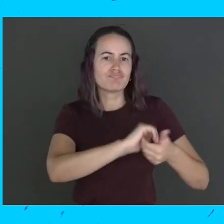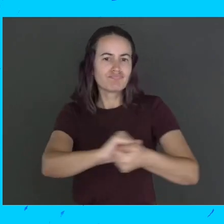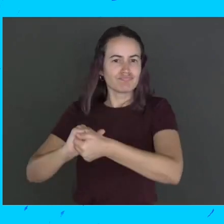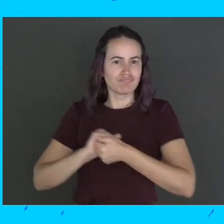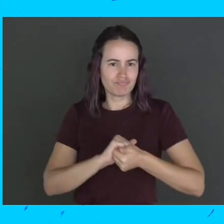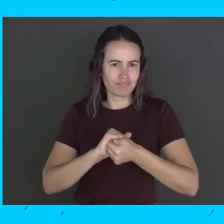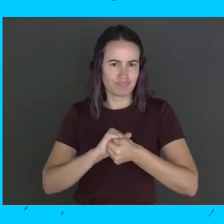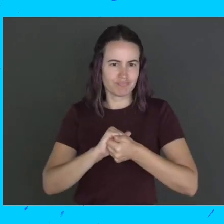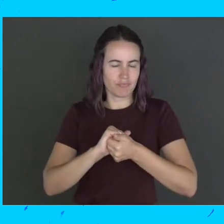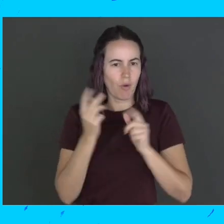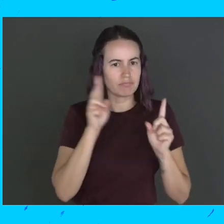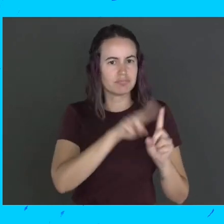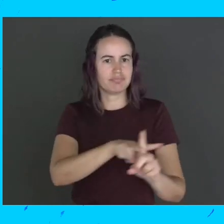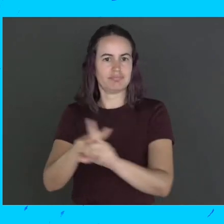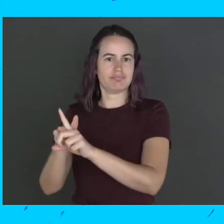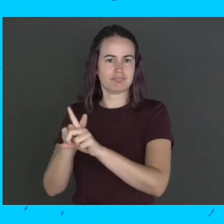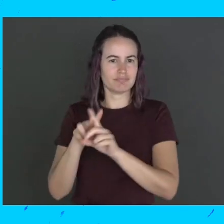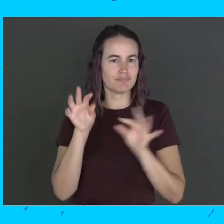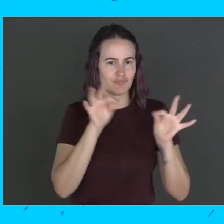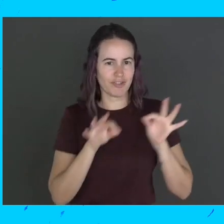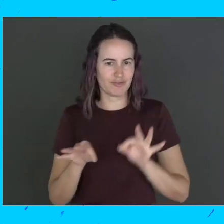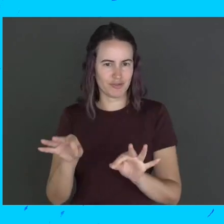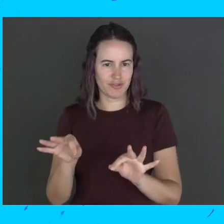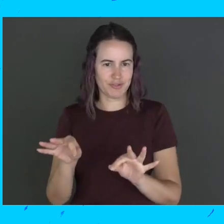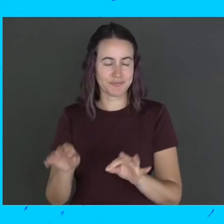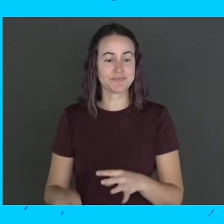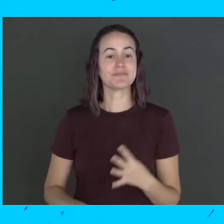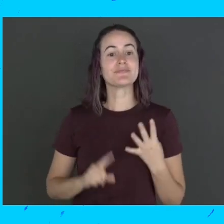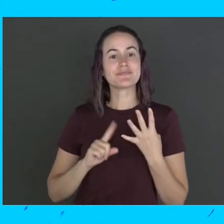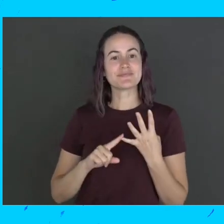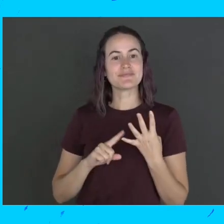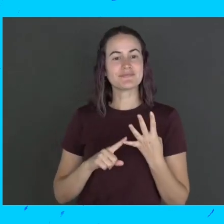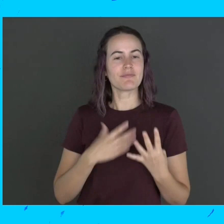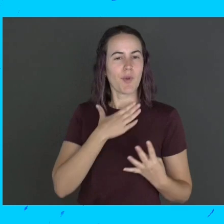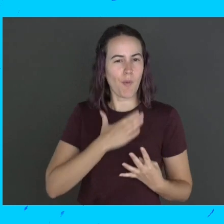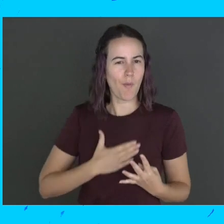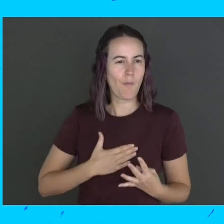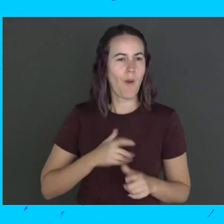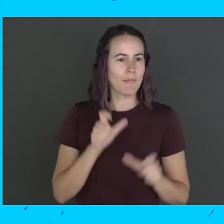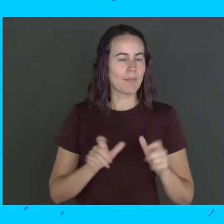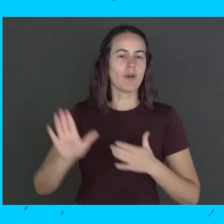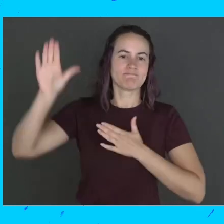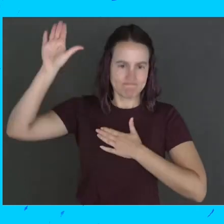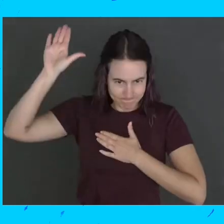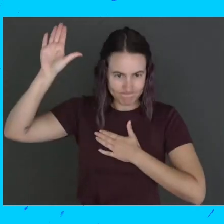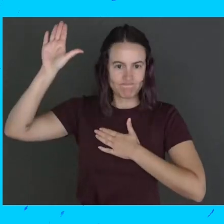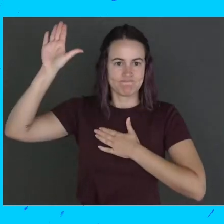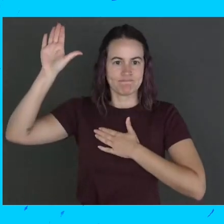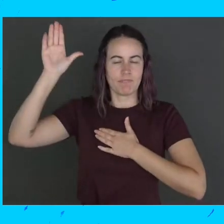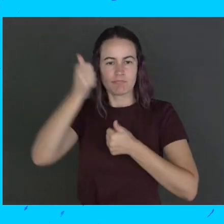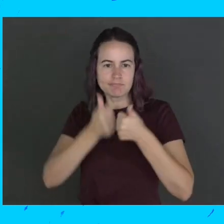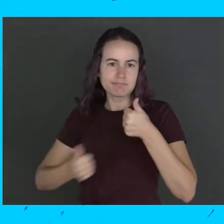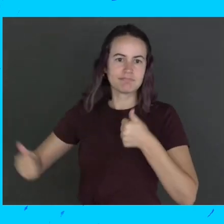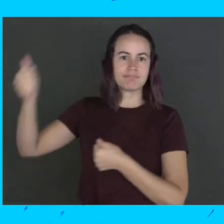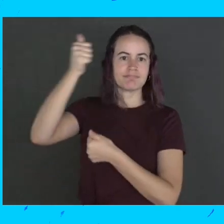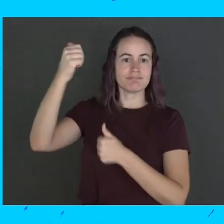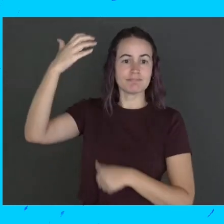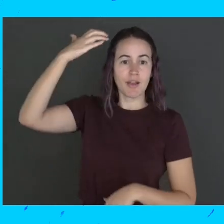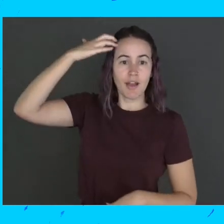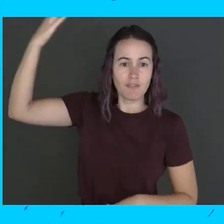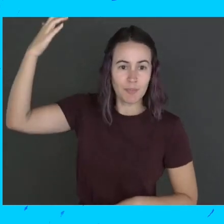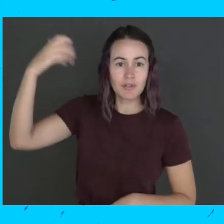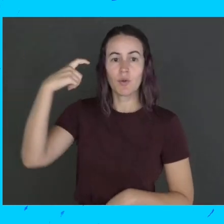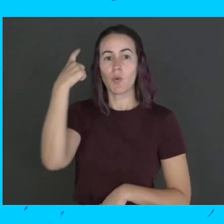And fourth, we'd like to garner commitments and endorsements from high-level government officials, policymakers and